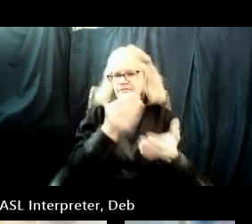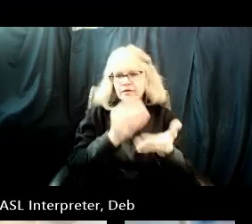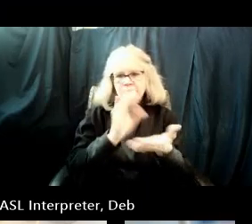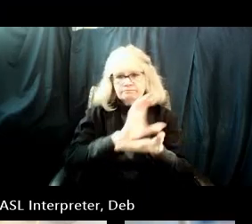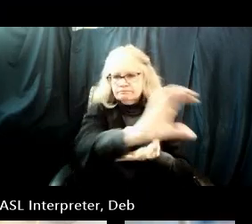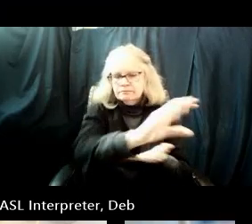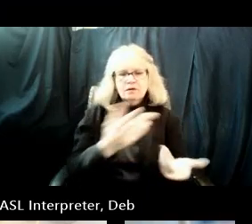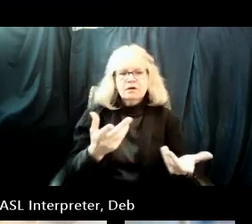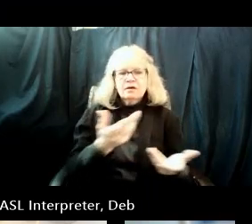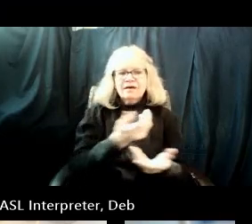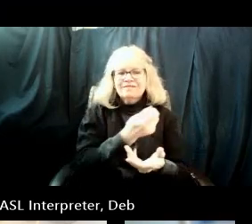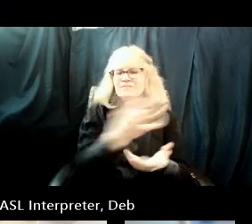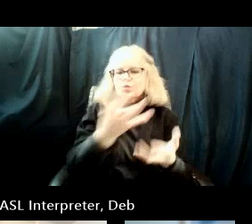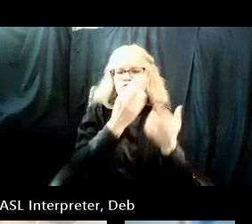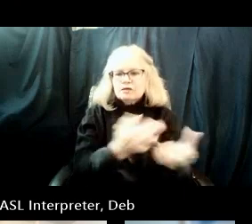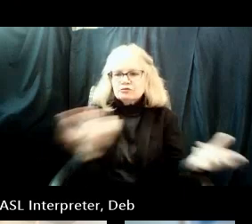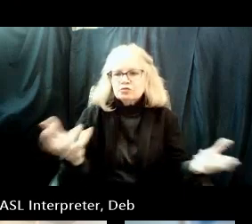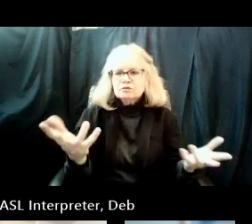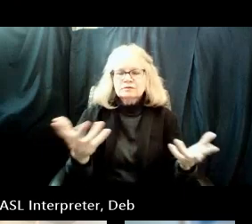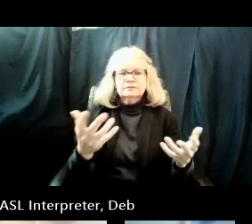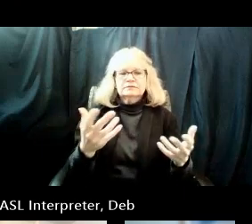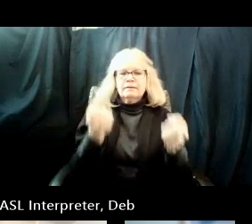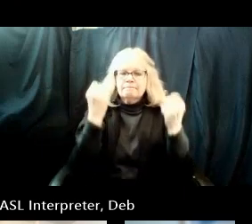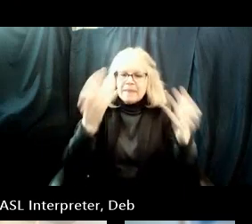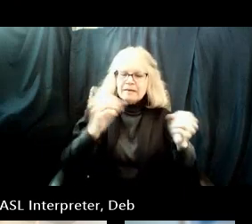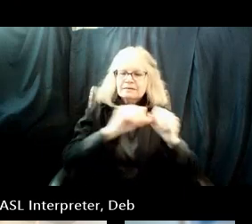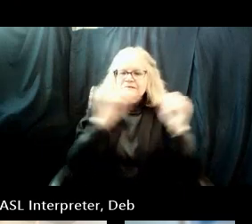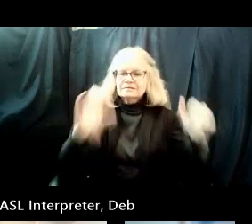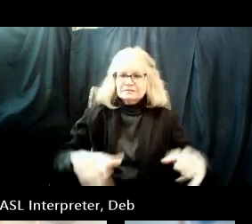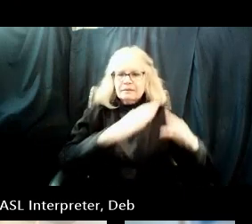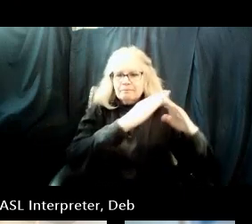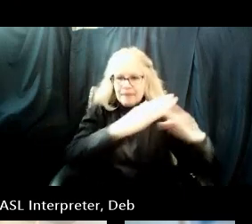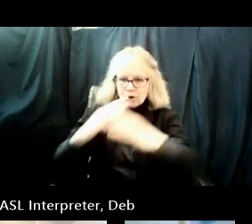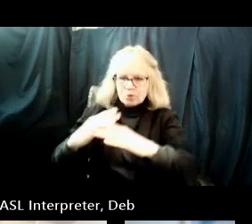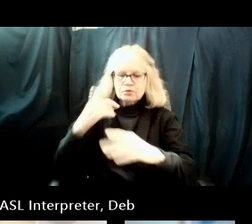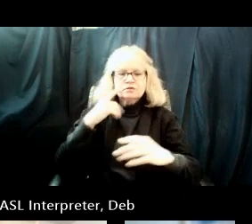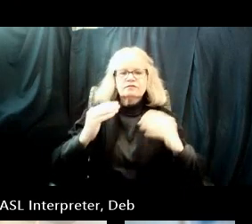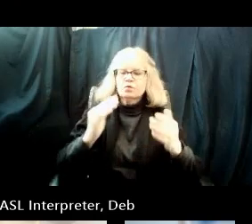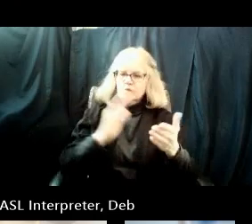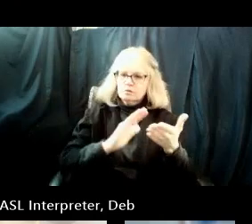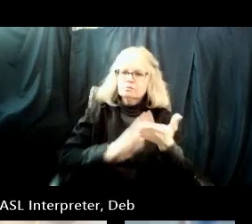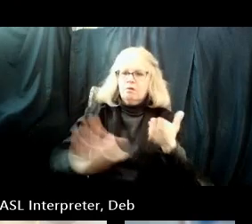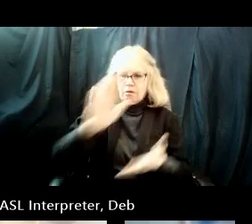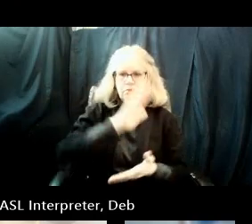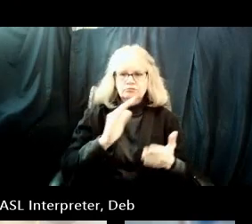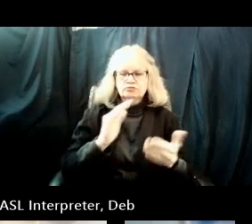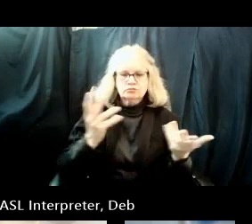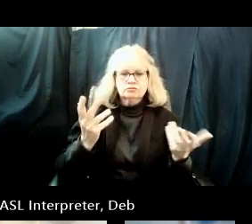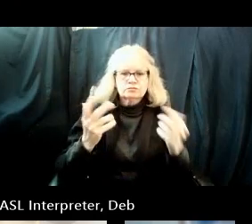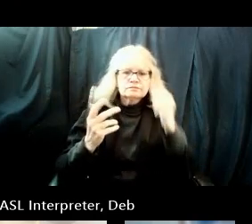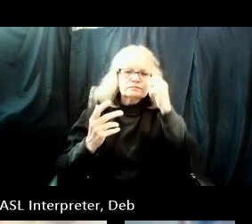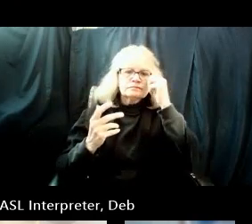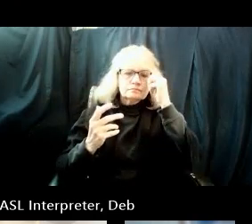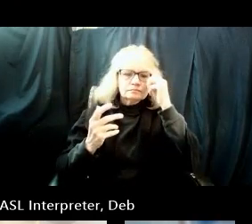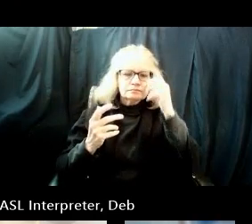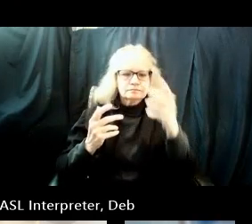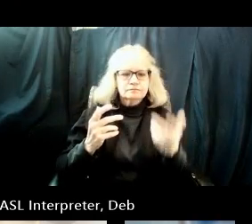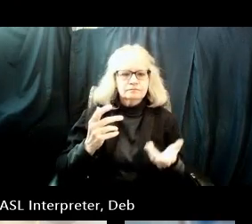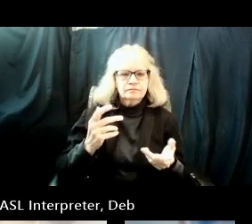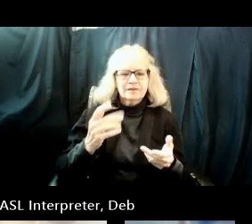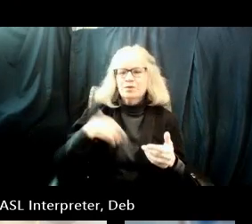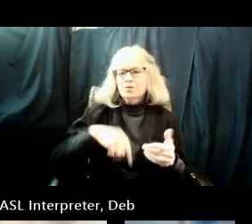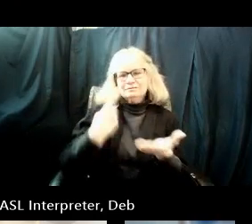resources, and multiple systemic barriers to higher education. And we've talked already about some of the